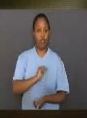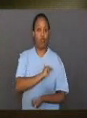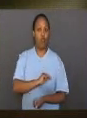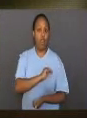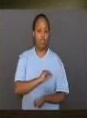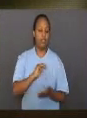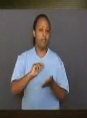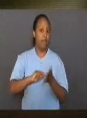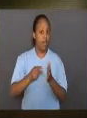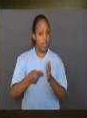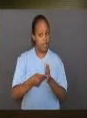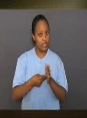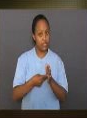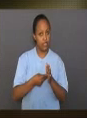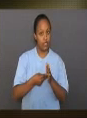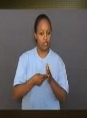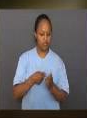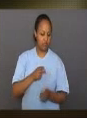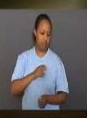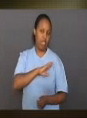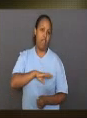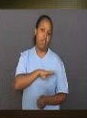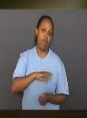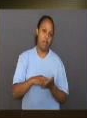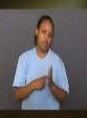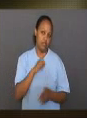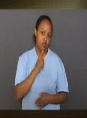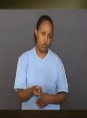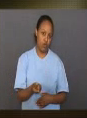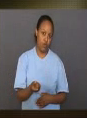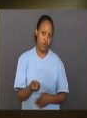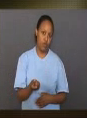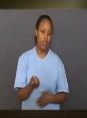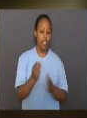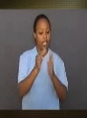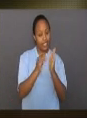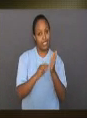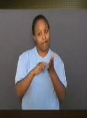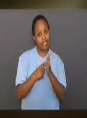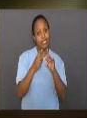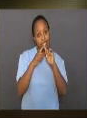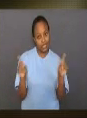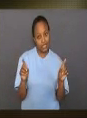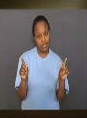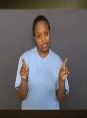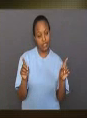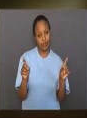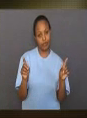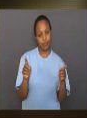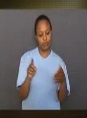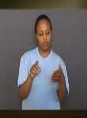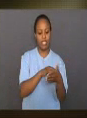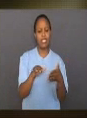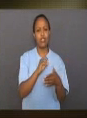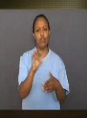Morality refers to behavior, whereas ethics refers to the study of